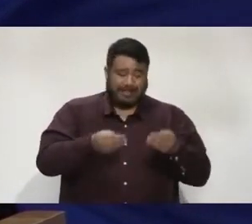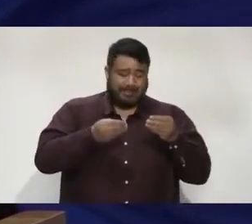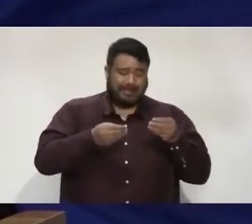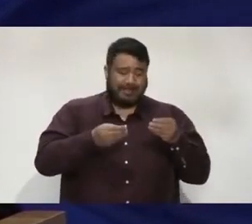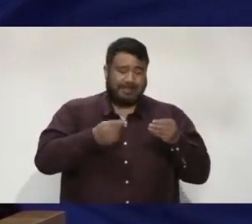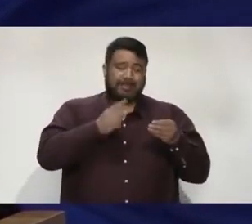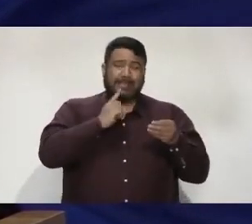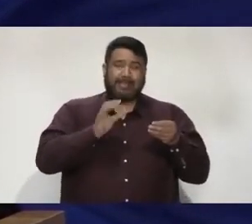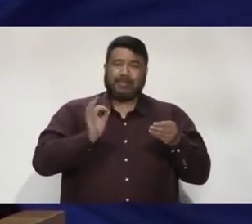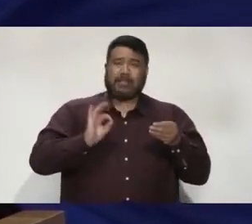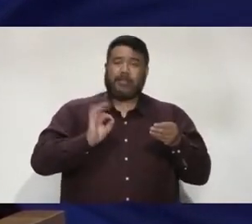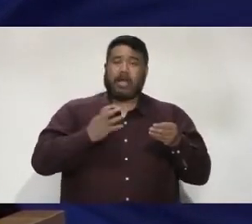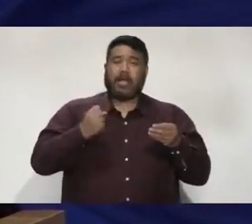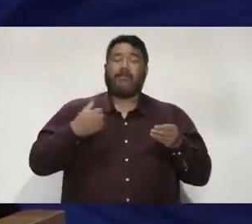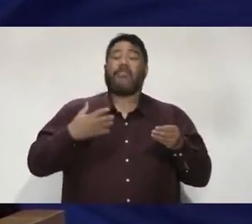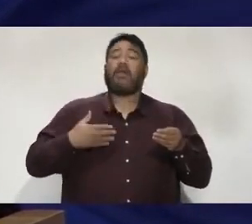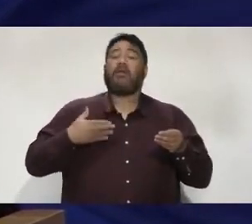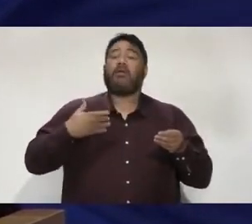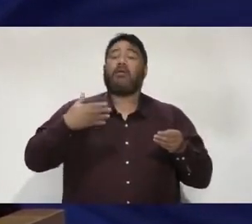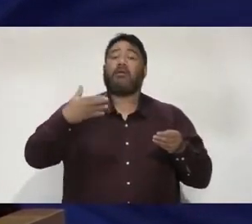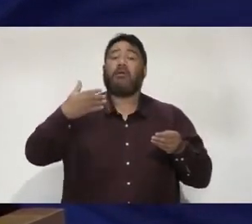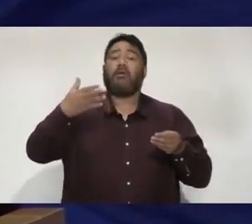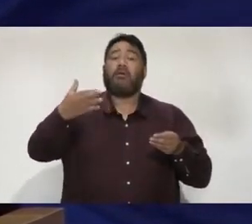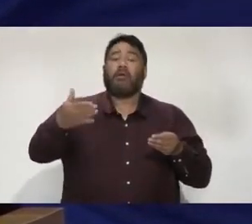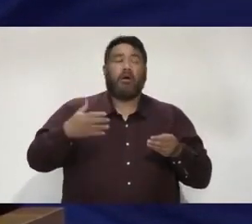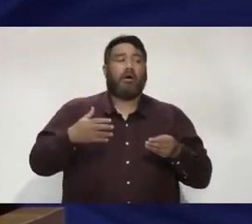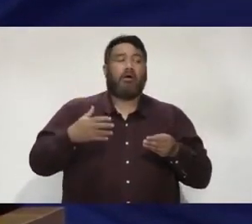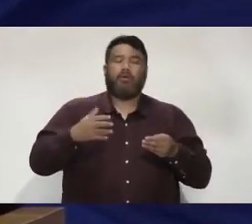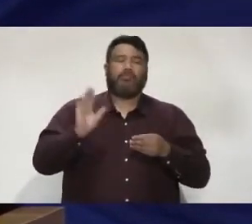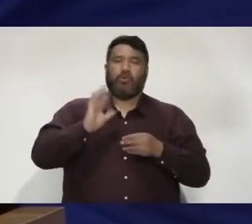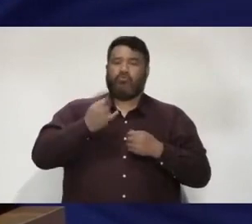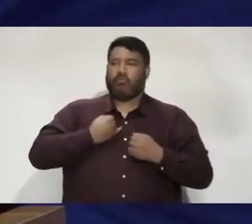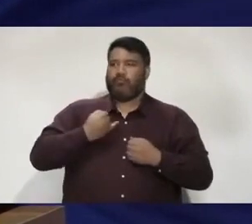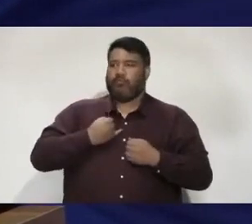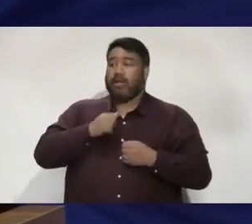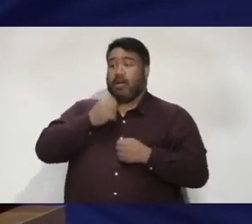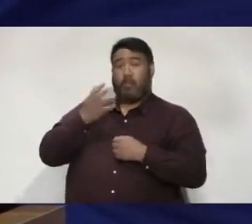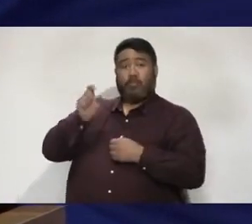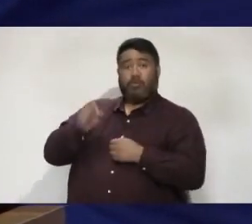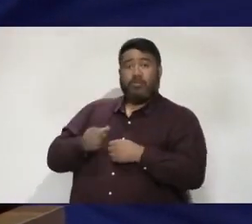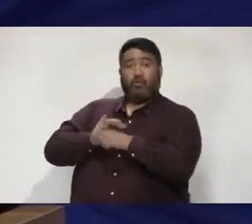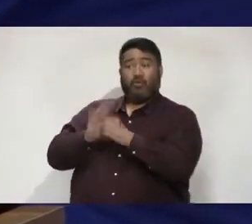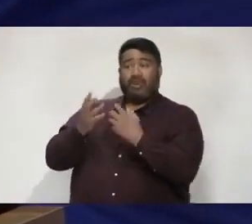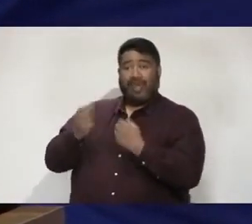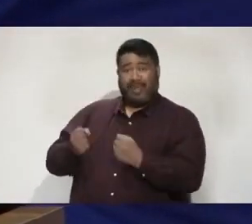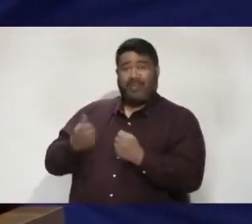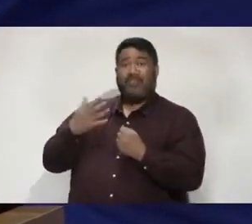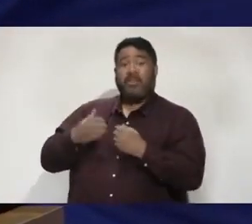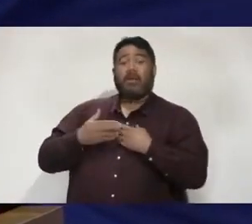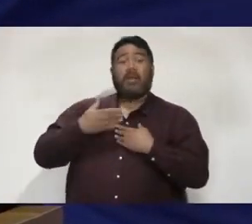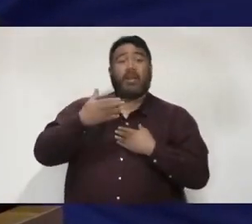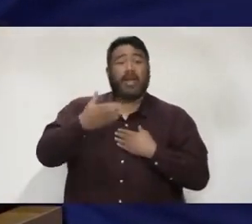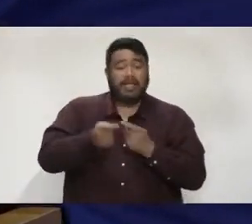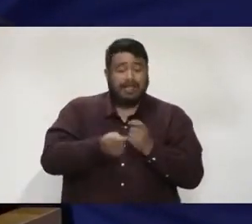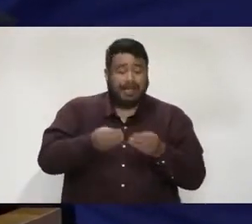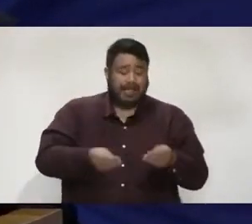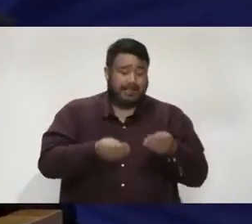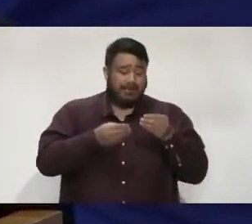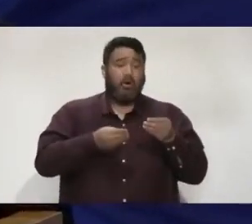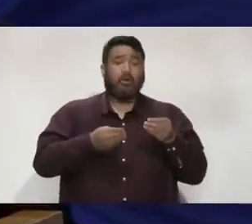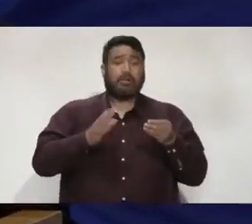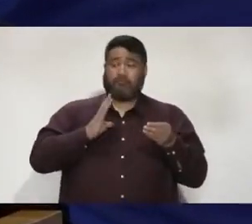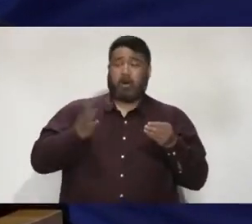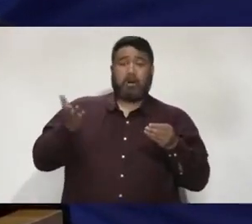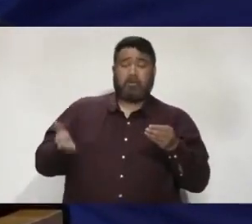time after you've recovered and you are no longer infectious. So a negative test isn't the right tool